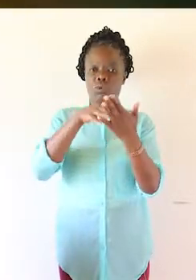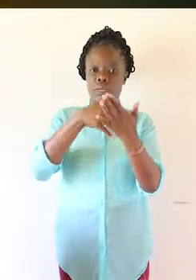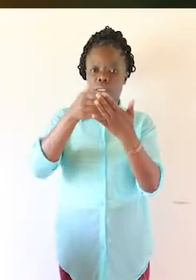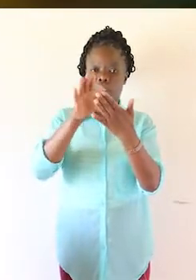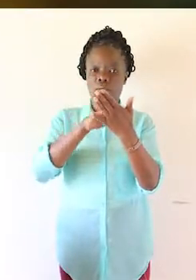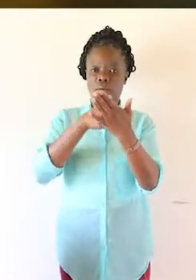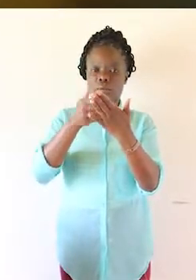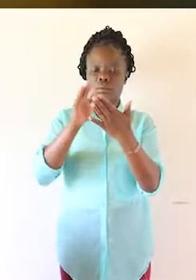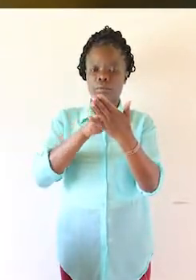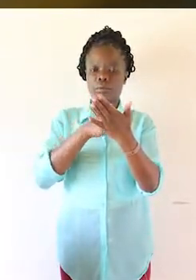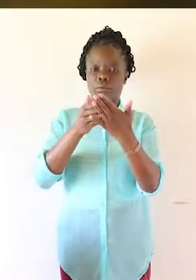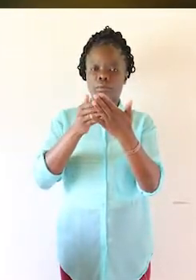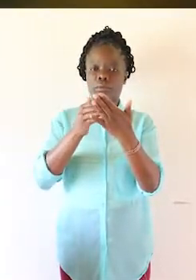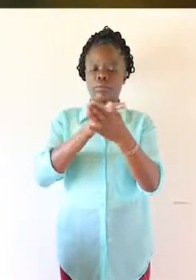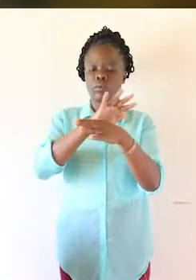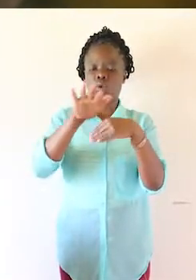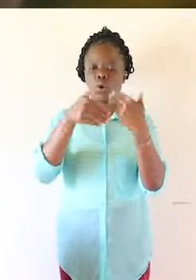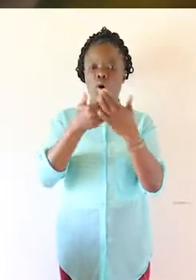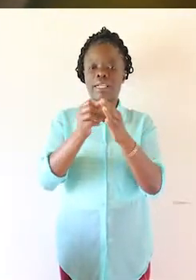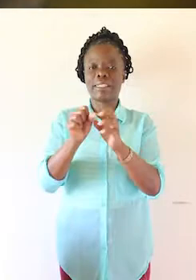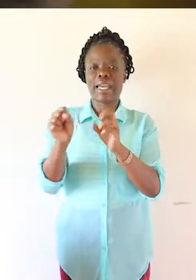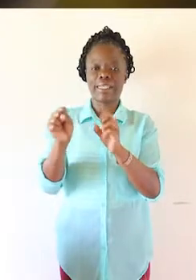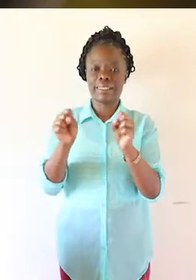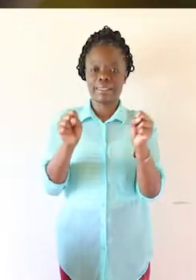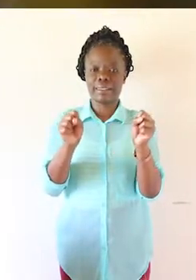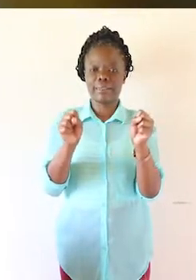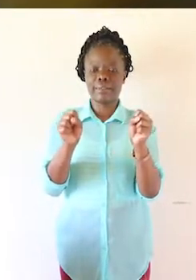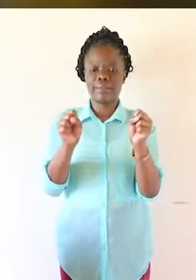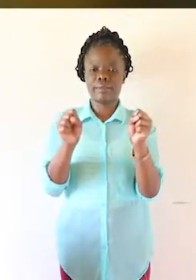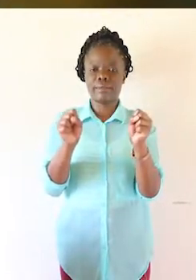Yes, you varnish, just varnish the whole side.